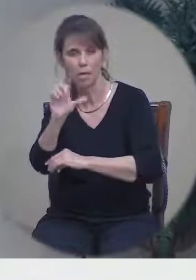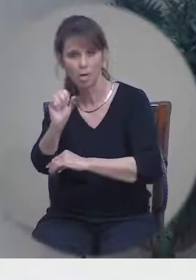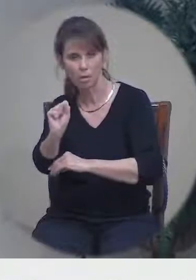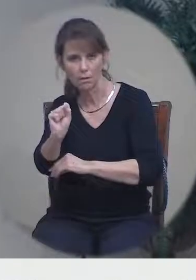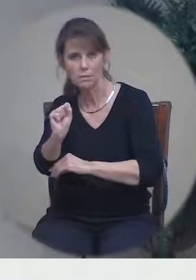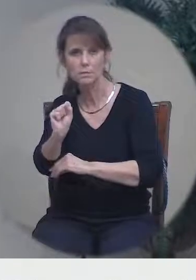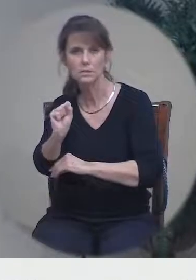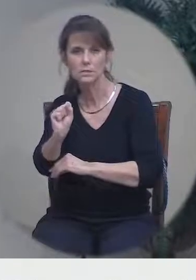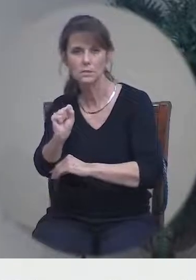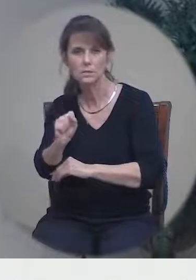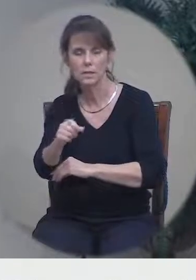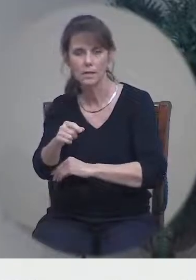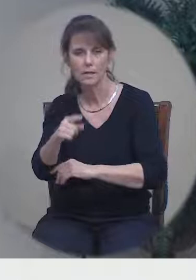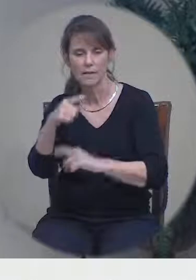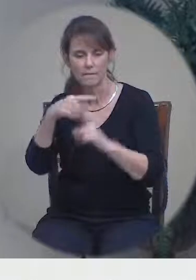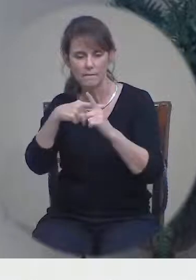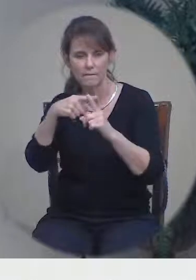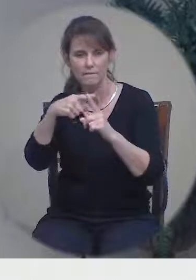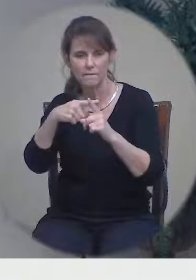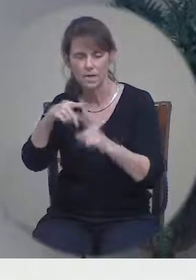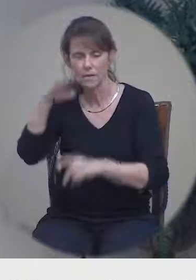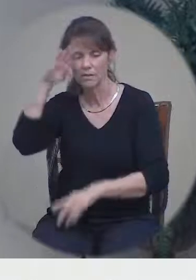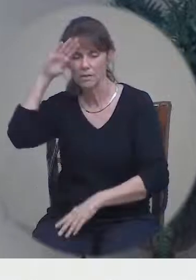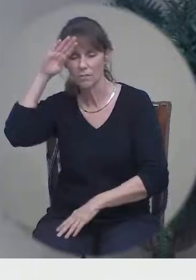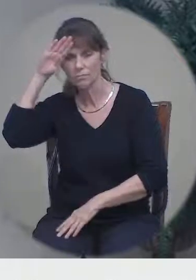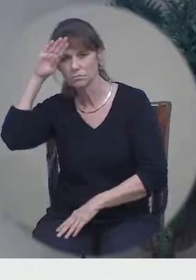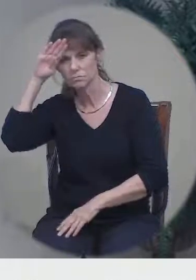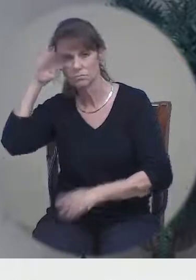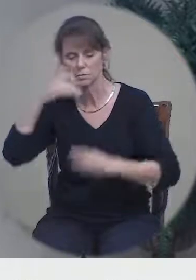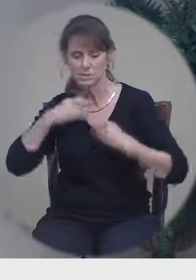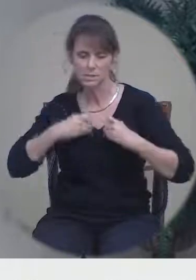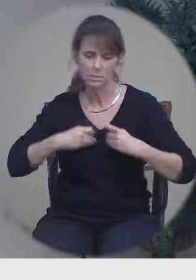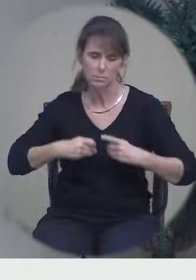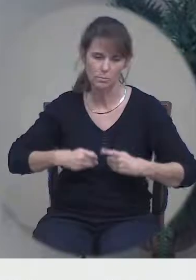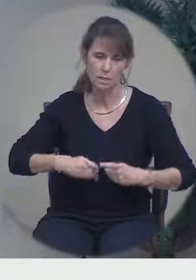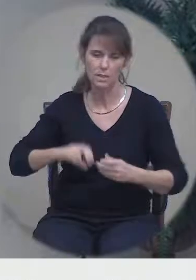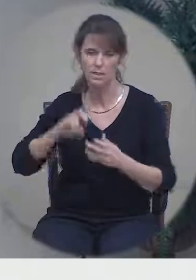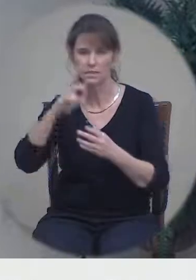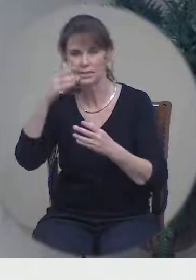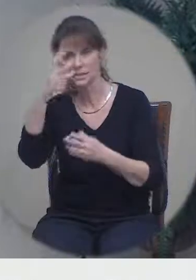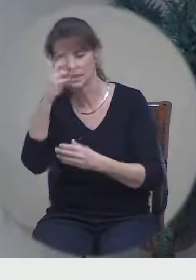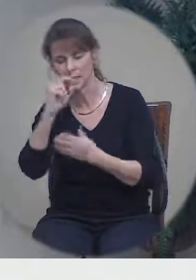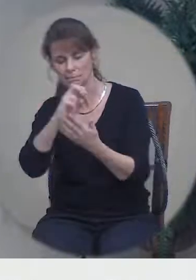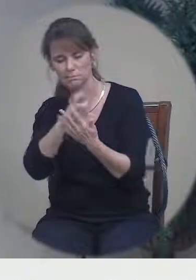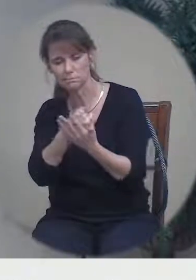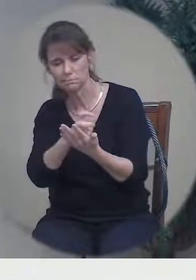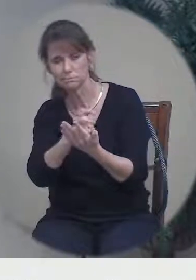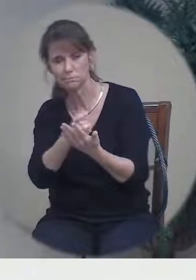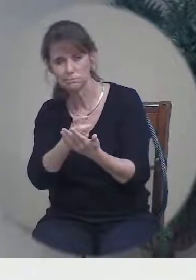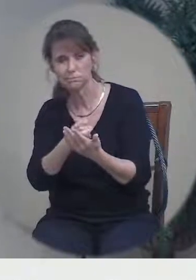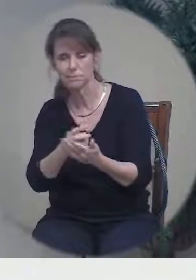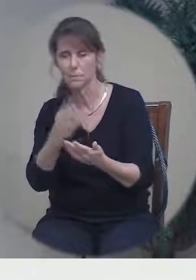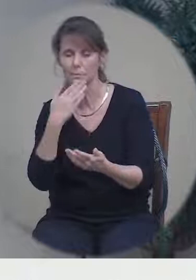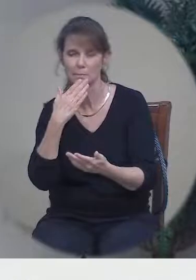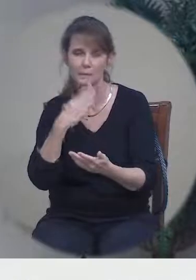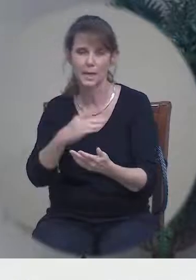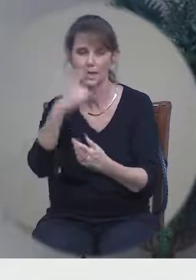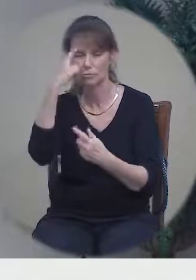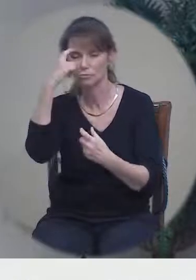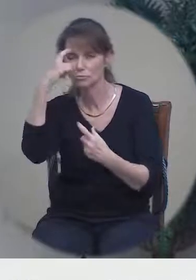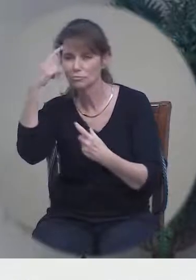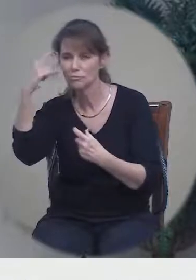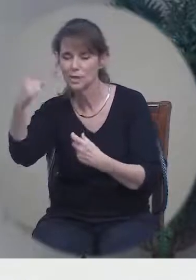emaciation. He's got fever, depression, weeping, sleeplessness, nightmares, difficulty breathing, failing